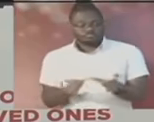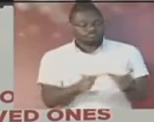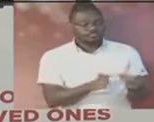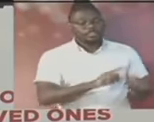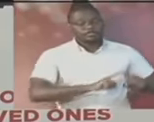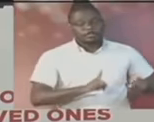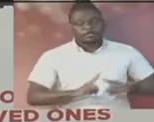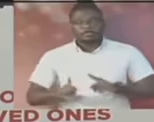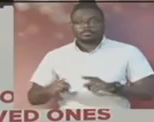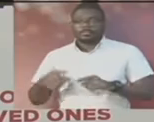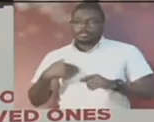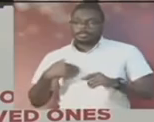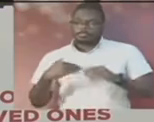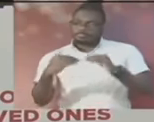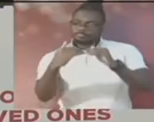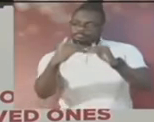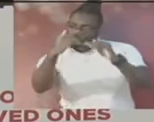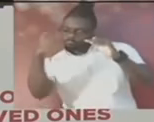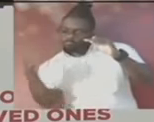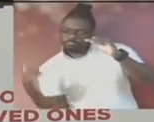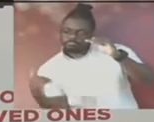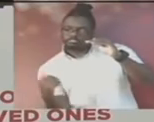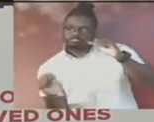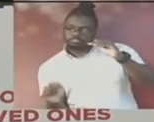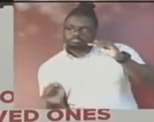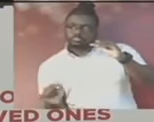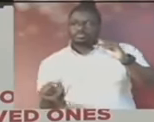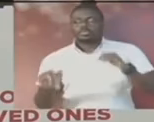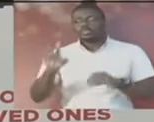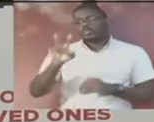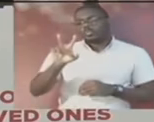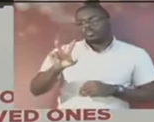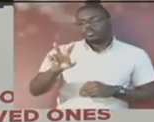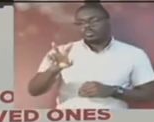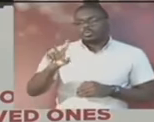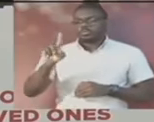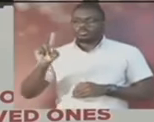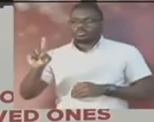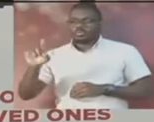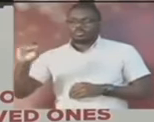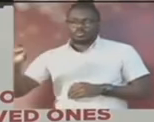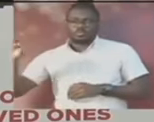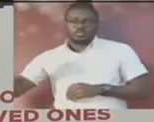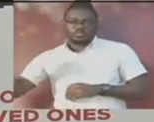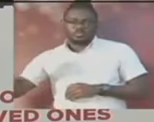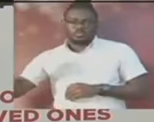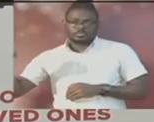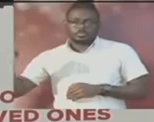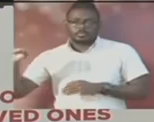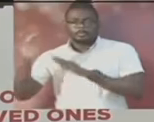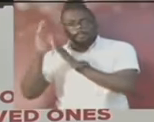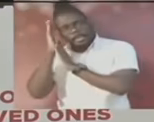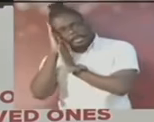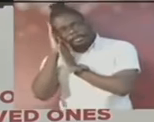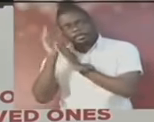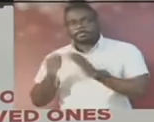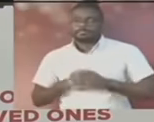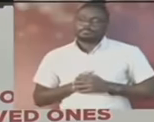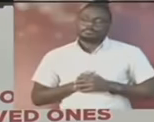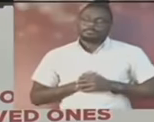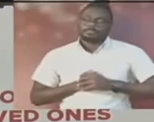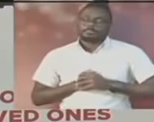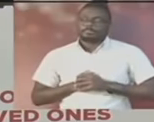that account for the remaining, on average, 1,200 bed spaces. The management of